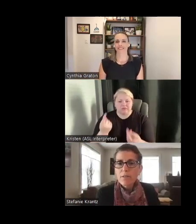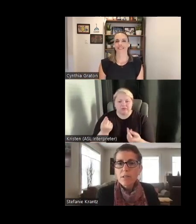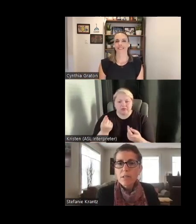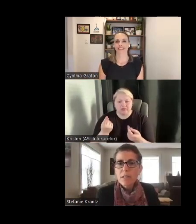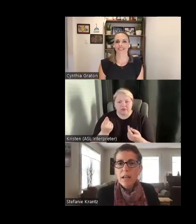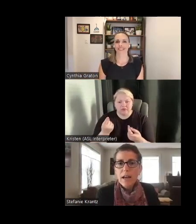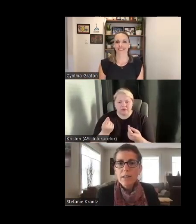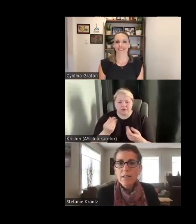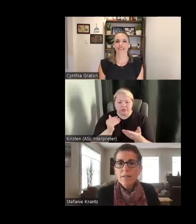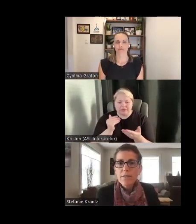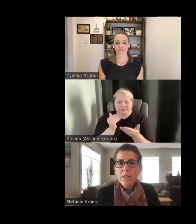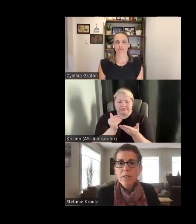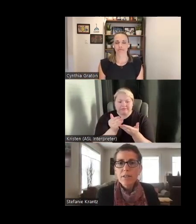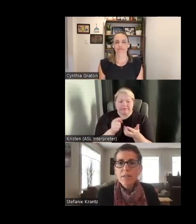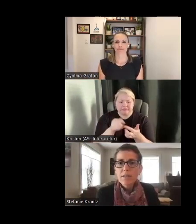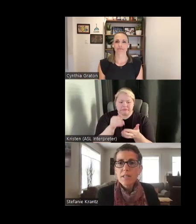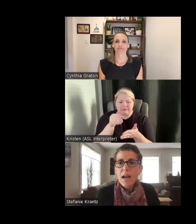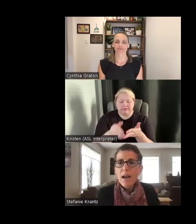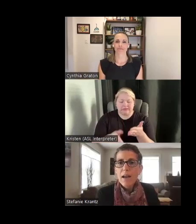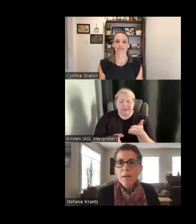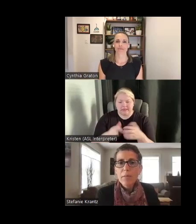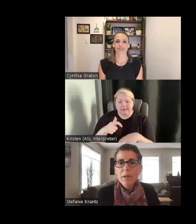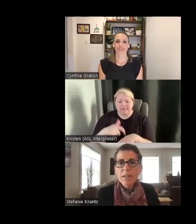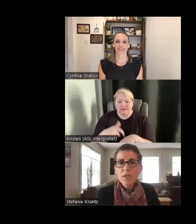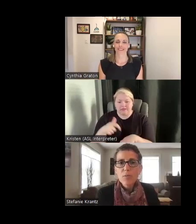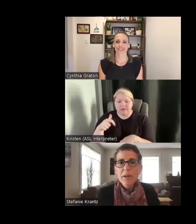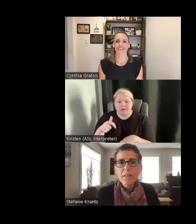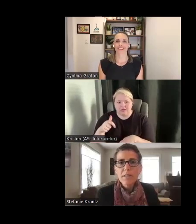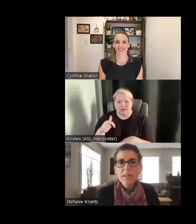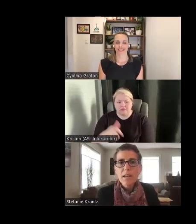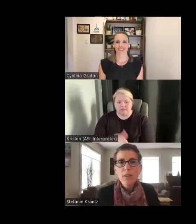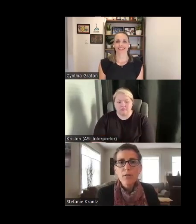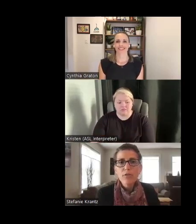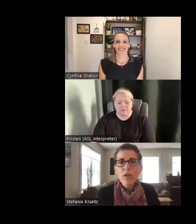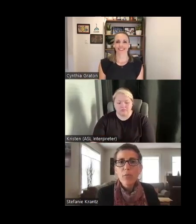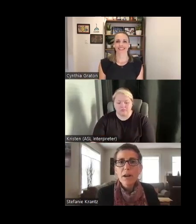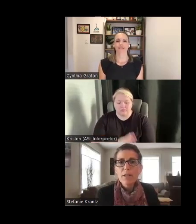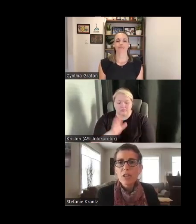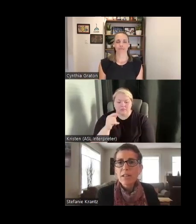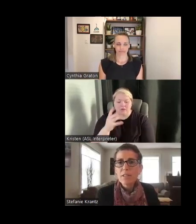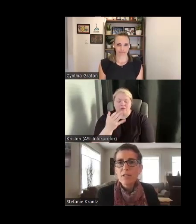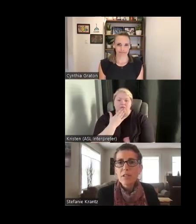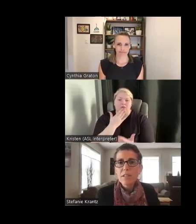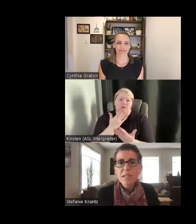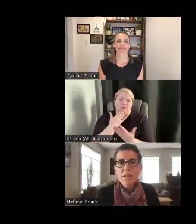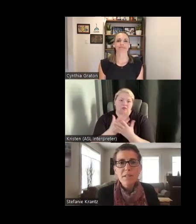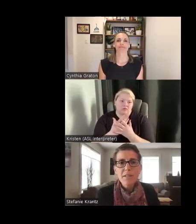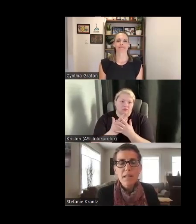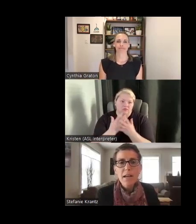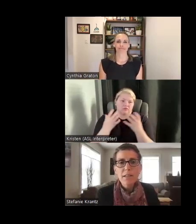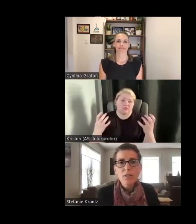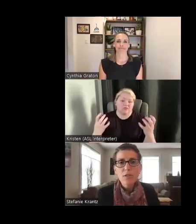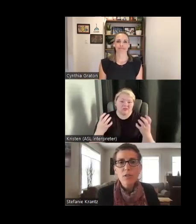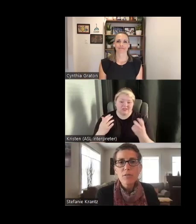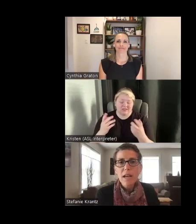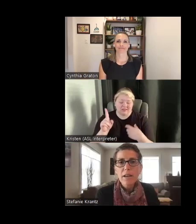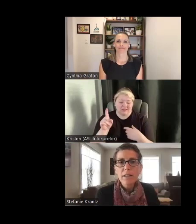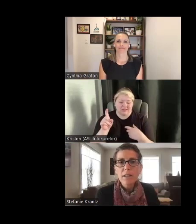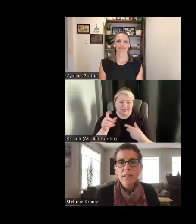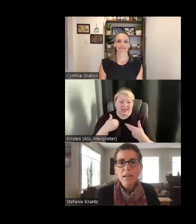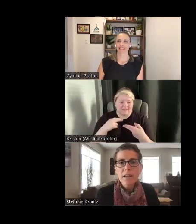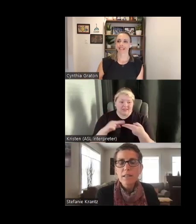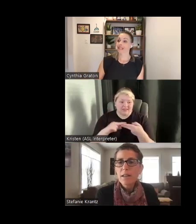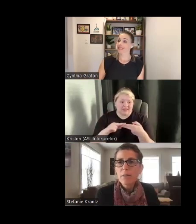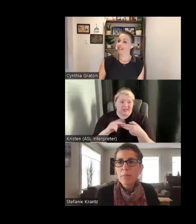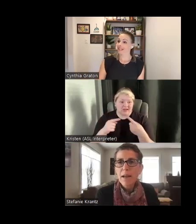very close to the end of the time, but I just wanted to thank you so much. And is there a slide that shows how